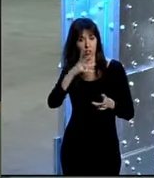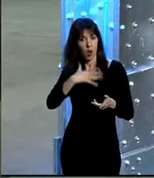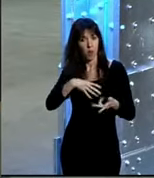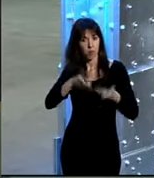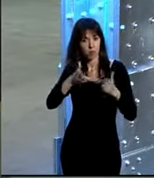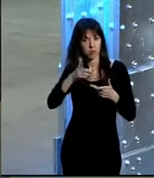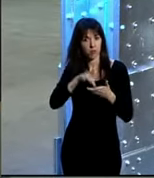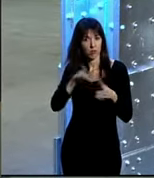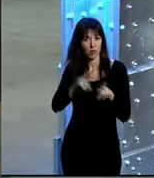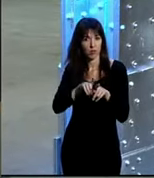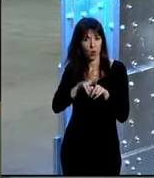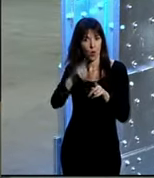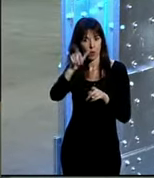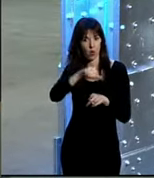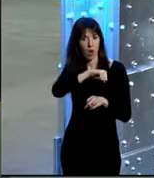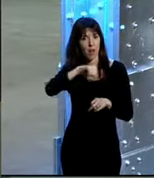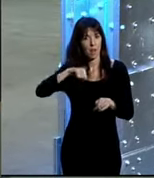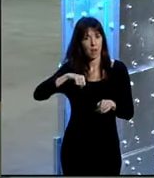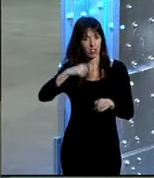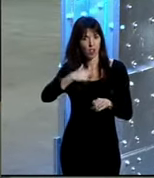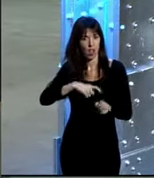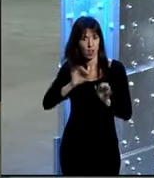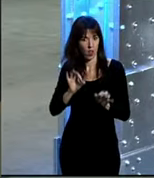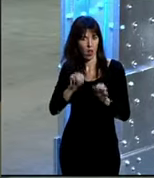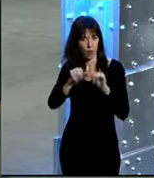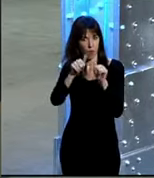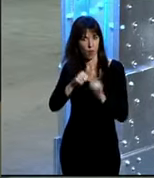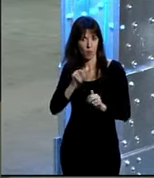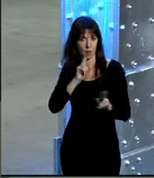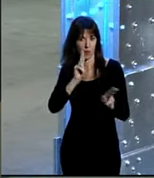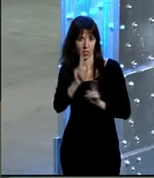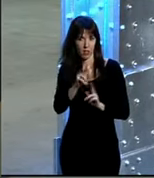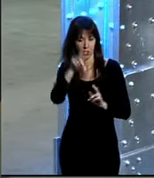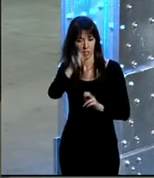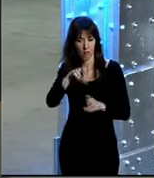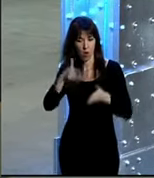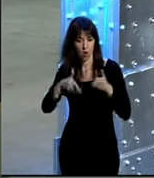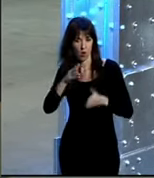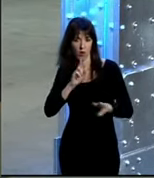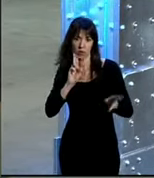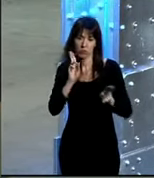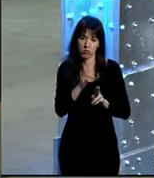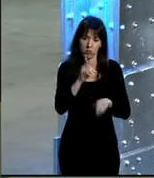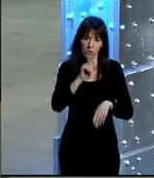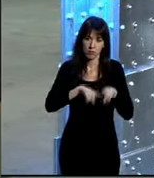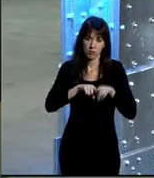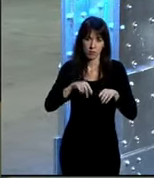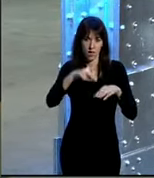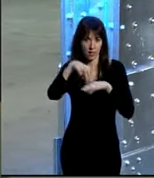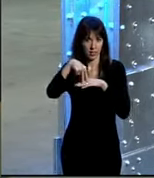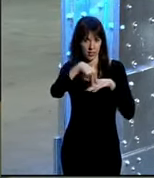uses artificial intelligence that can be understood by children, and it gives us a different model of